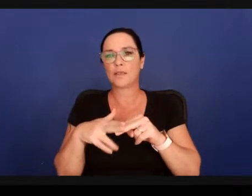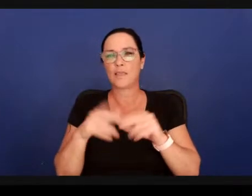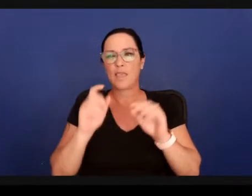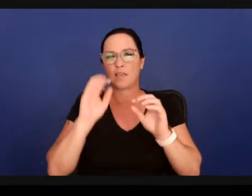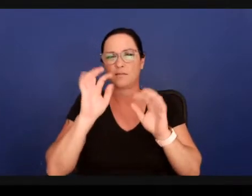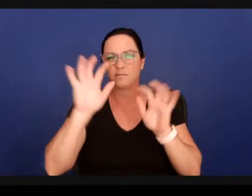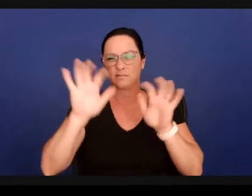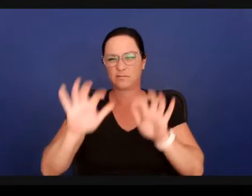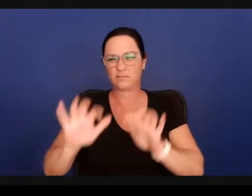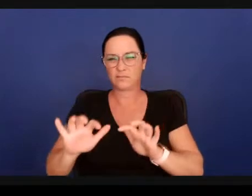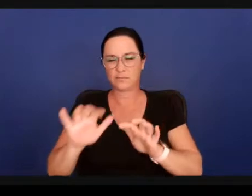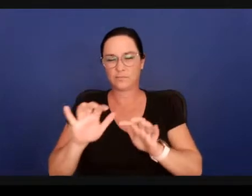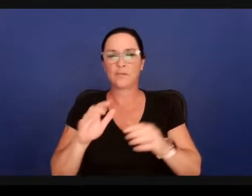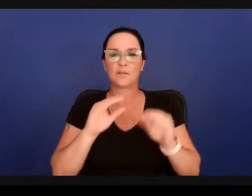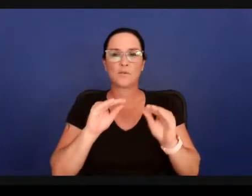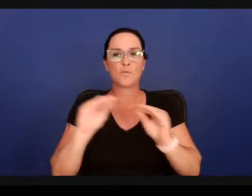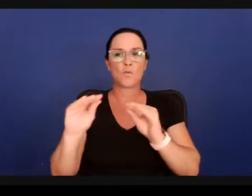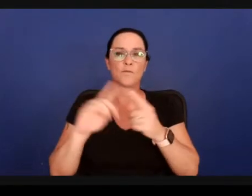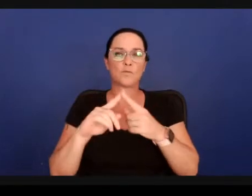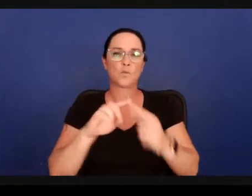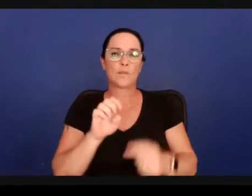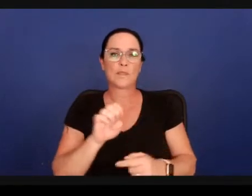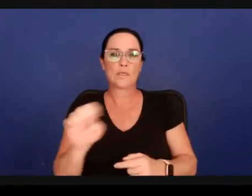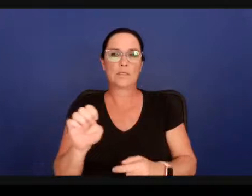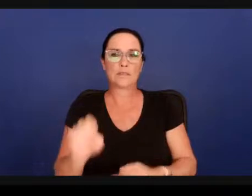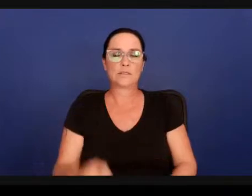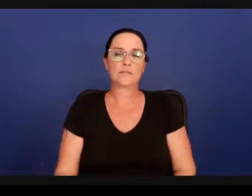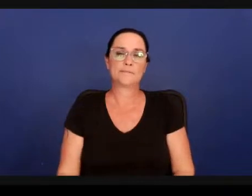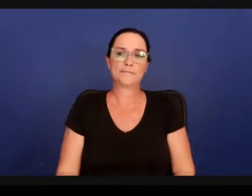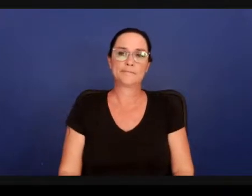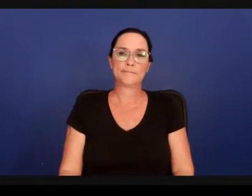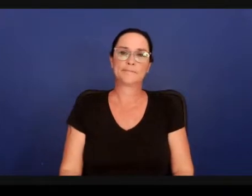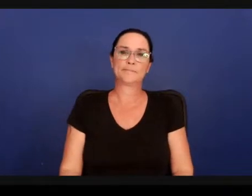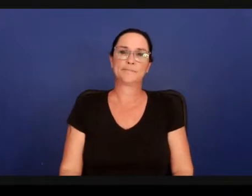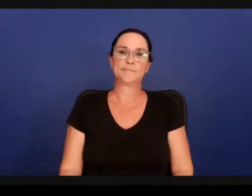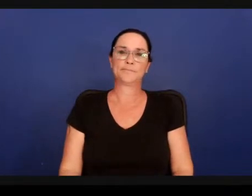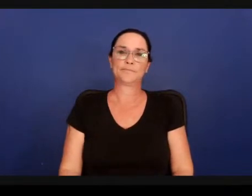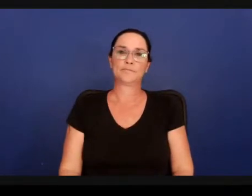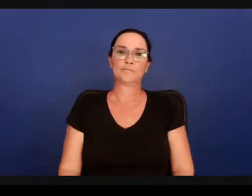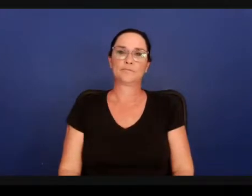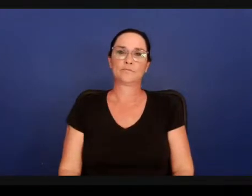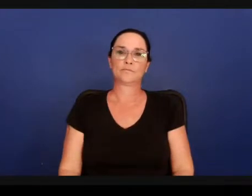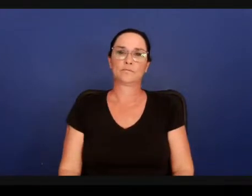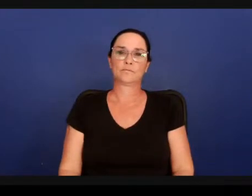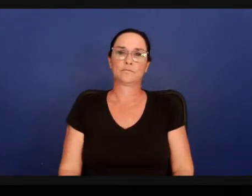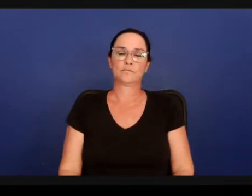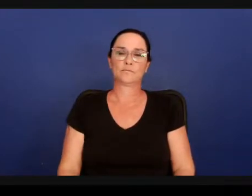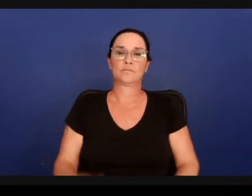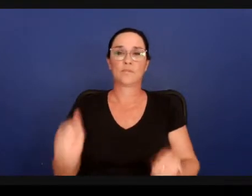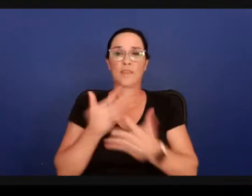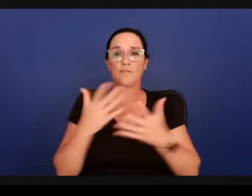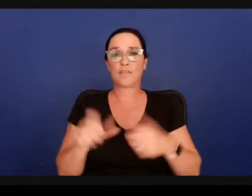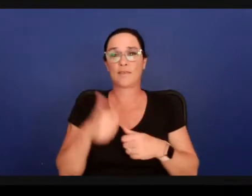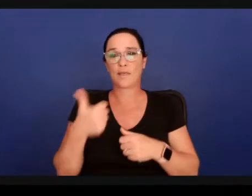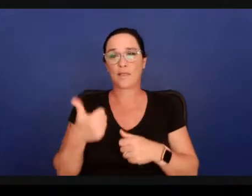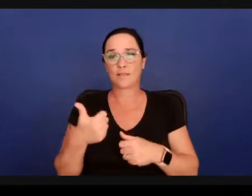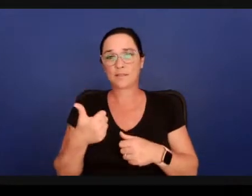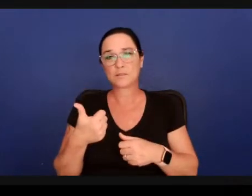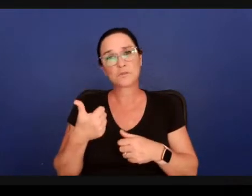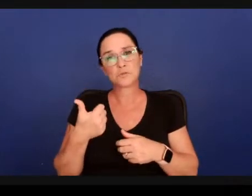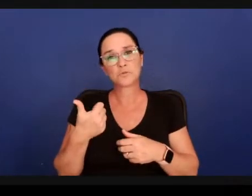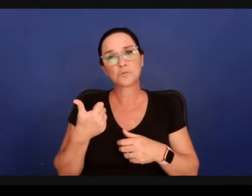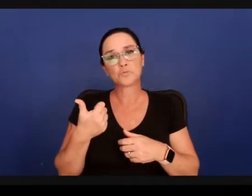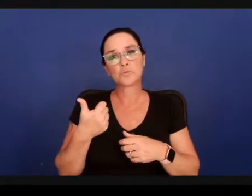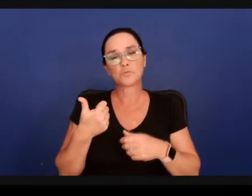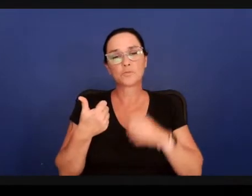east. To the right, I should say here. Okay, so everything else is as expected further away